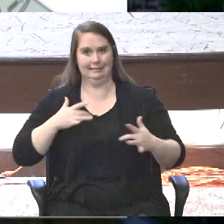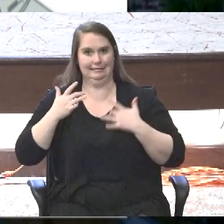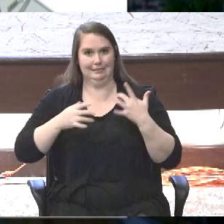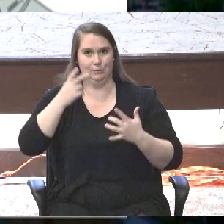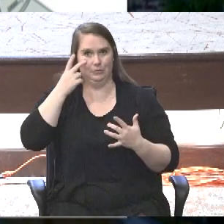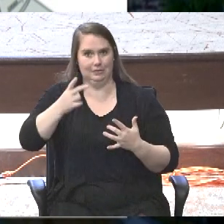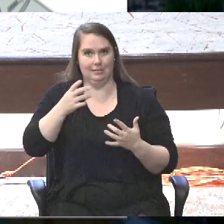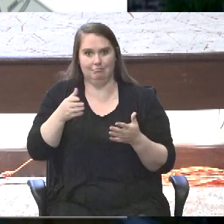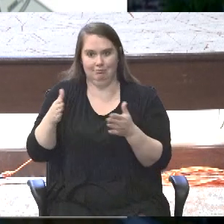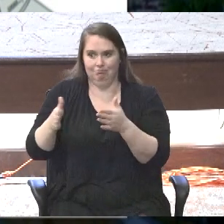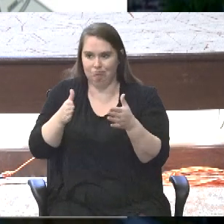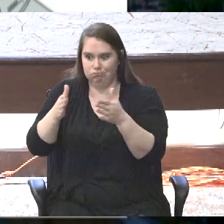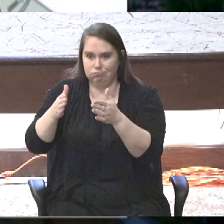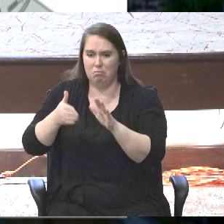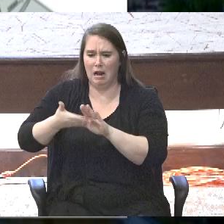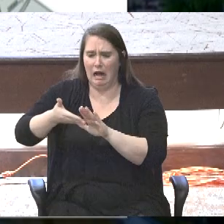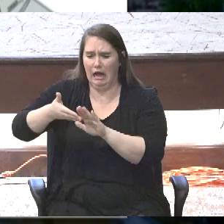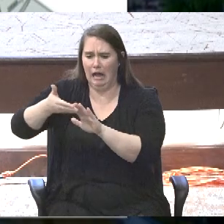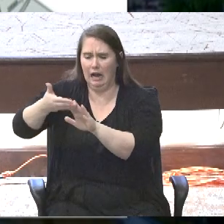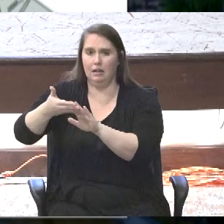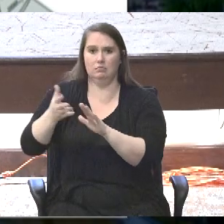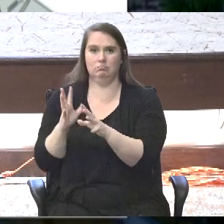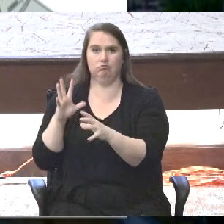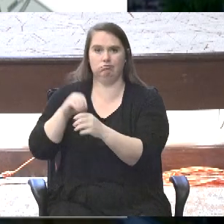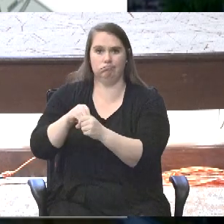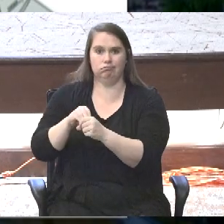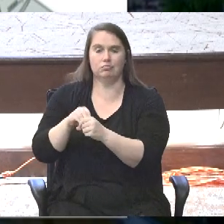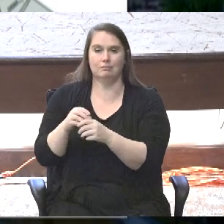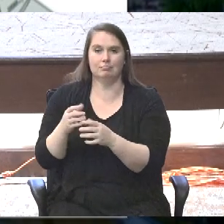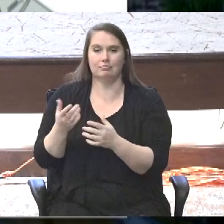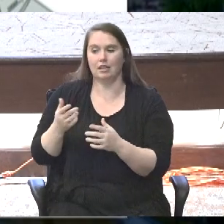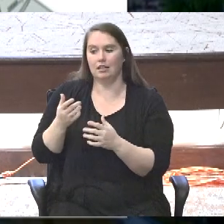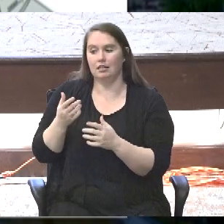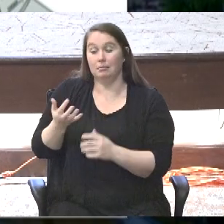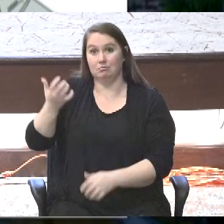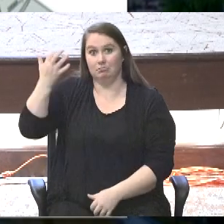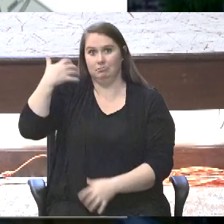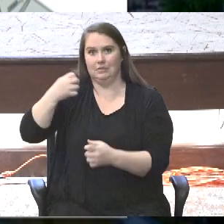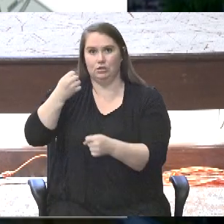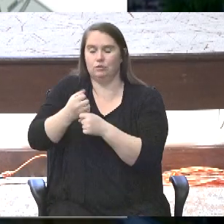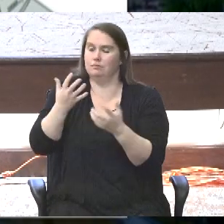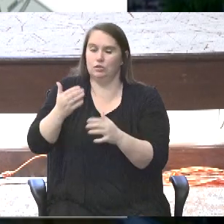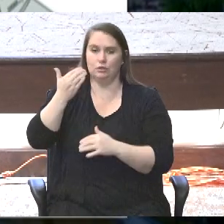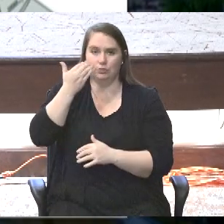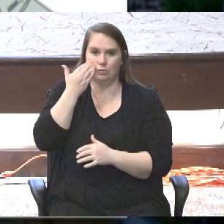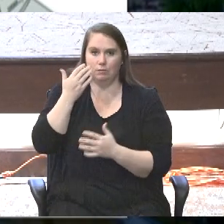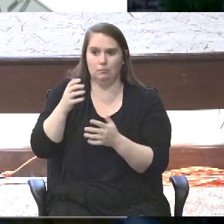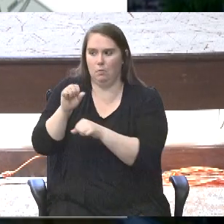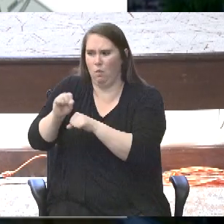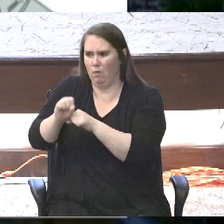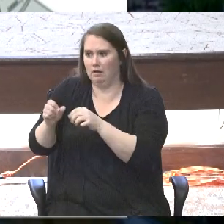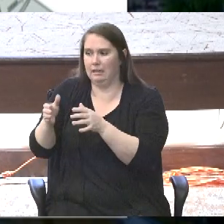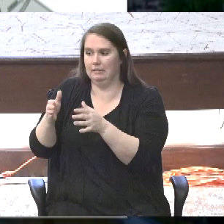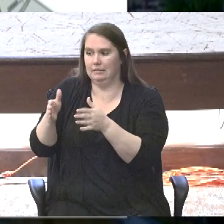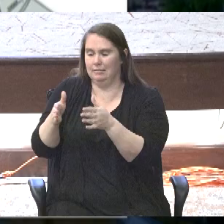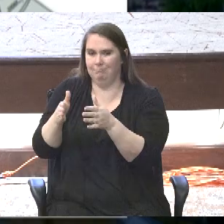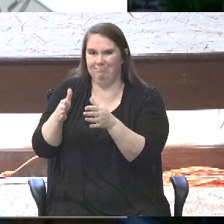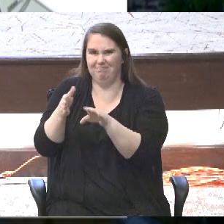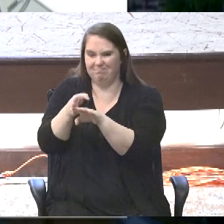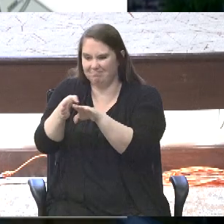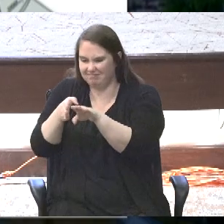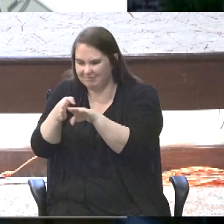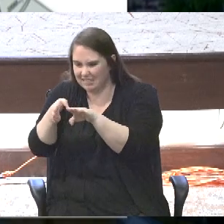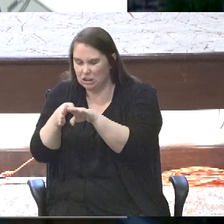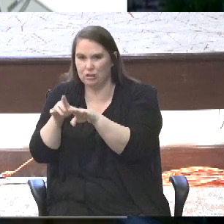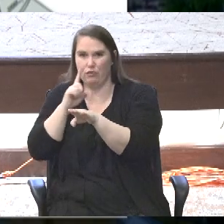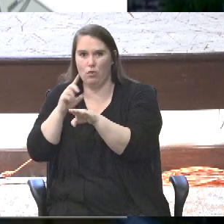how our street work's coming into the core of Waco. Because in past years, of course, we've had a lot more work on the edges in our preservation program.